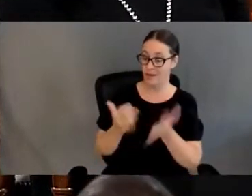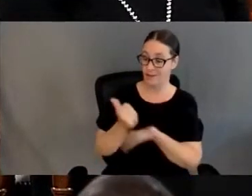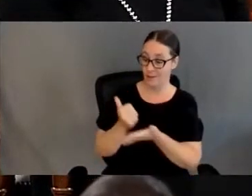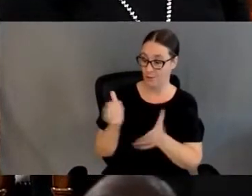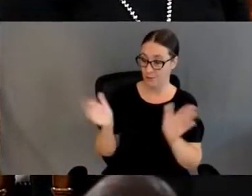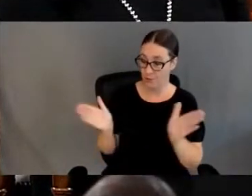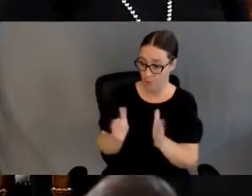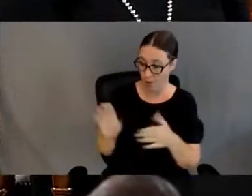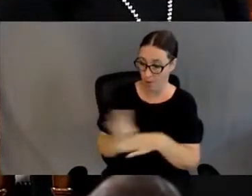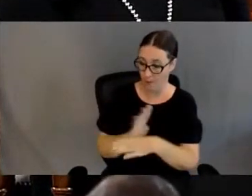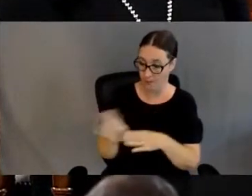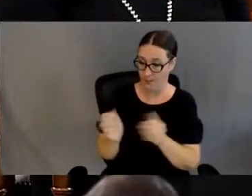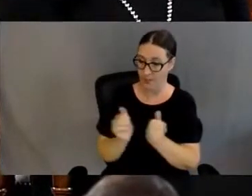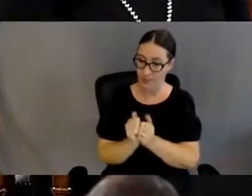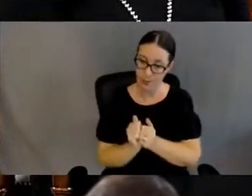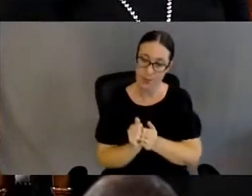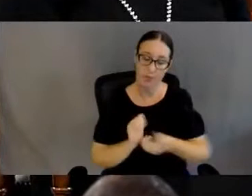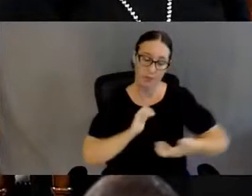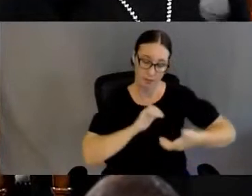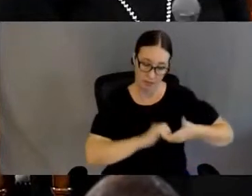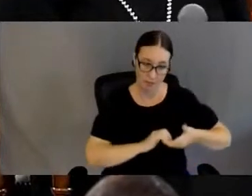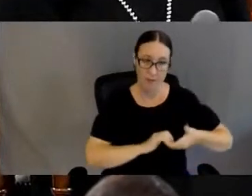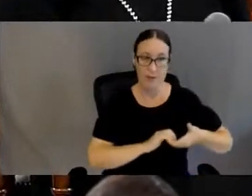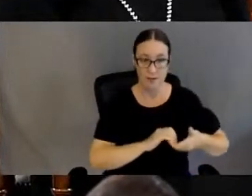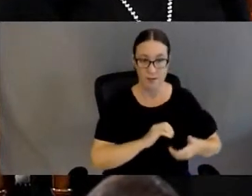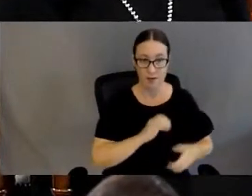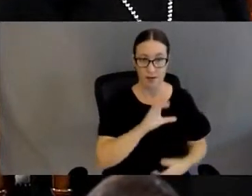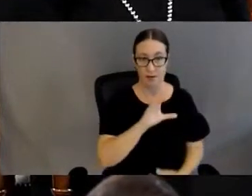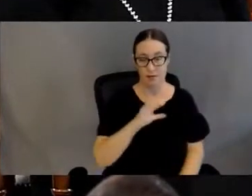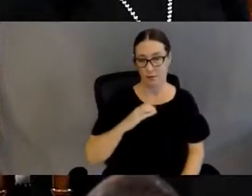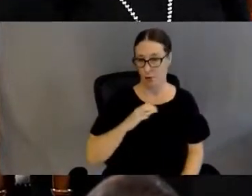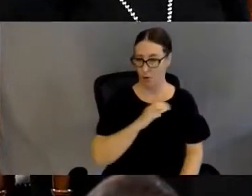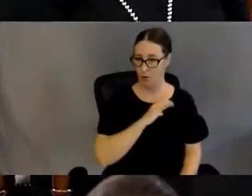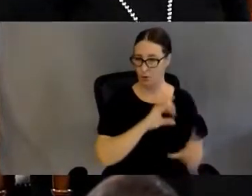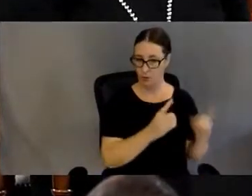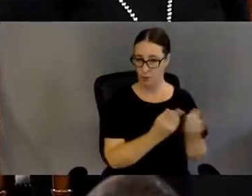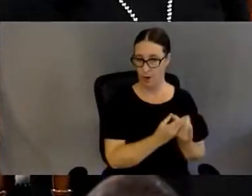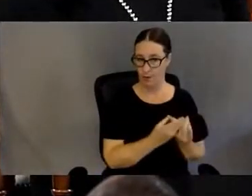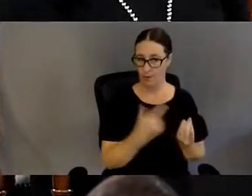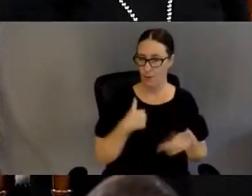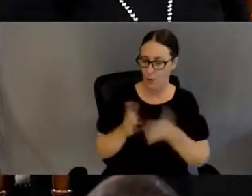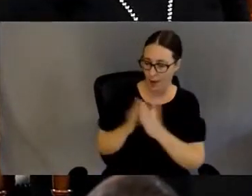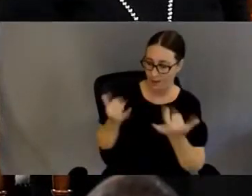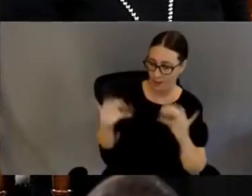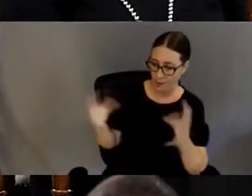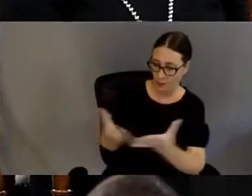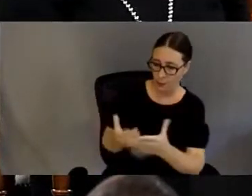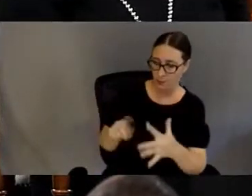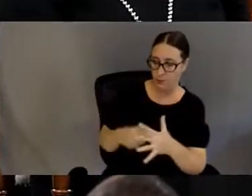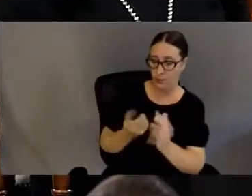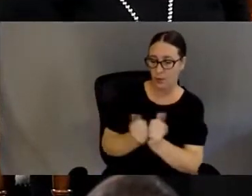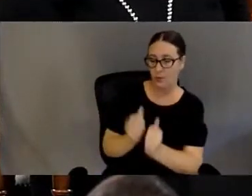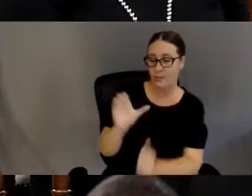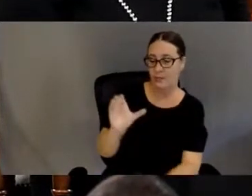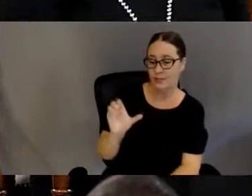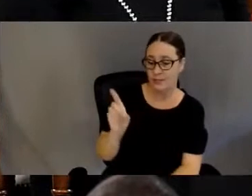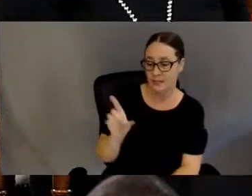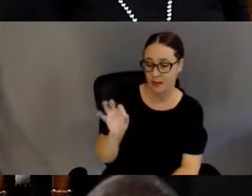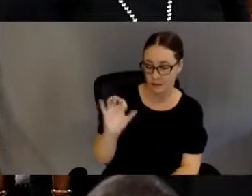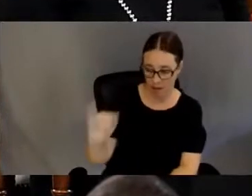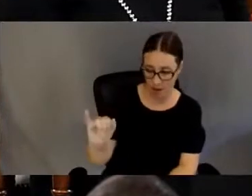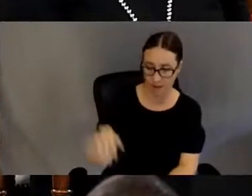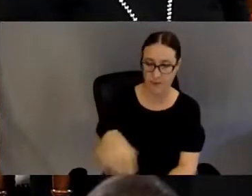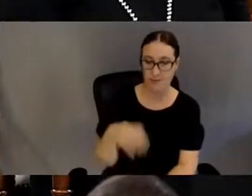partnership with the Commerce Department. I wanted to ask this group, maybe starting with our CDFI and MDI leaders, what kind of